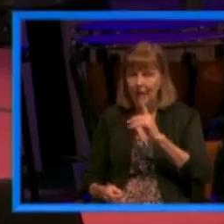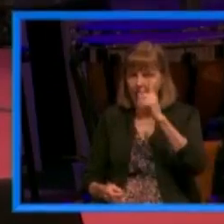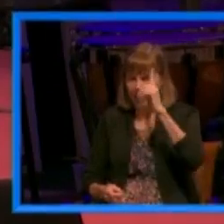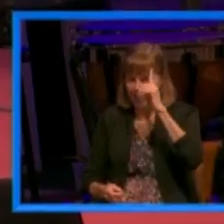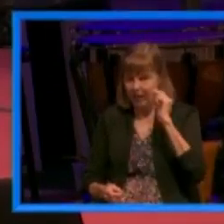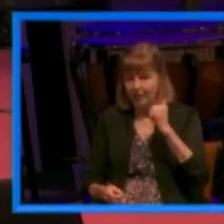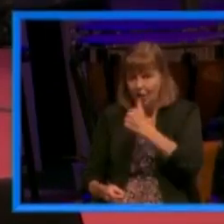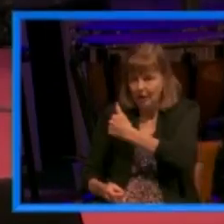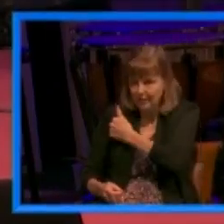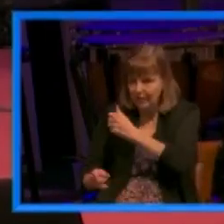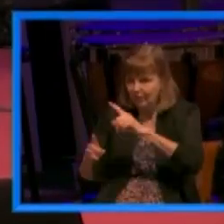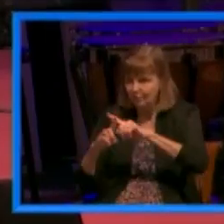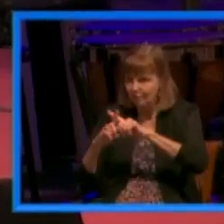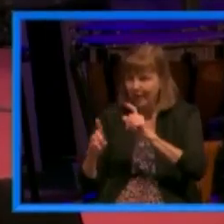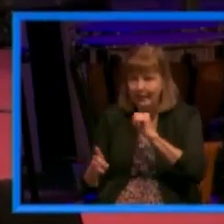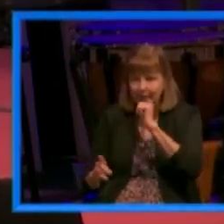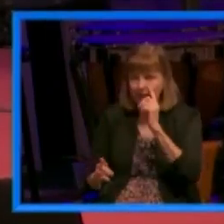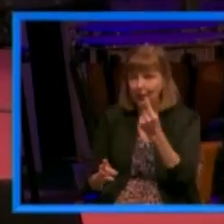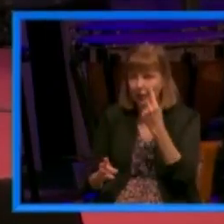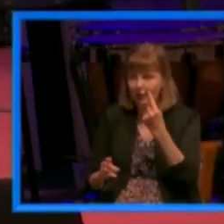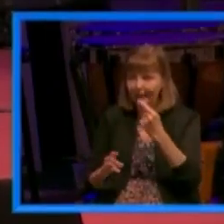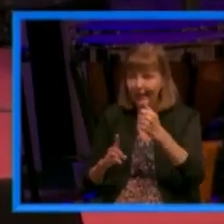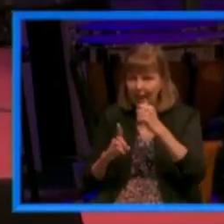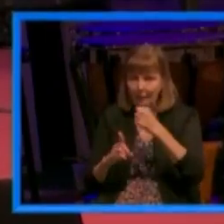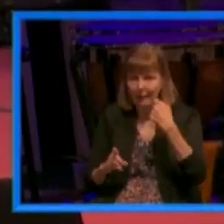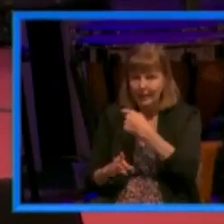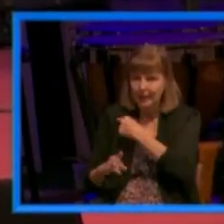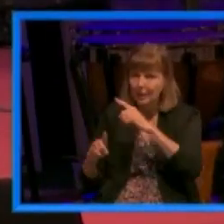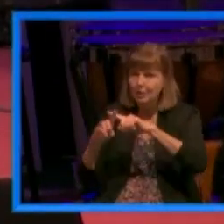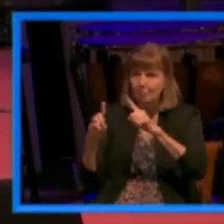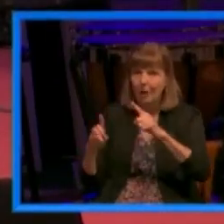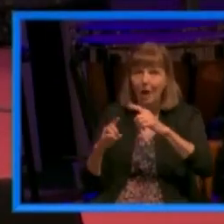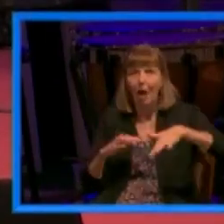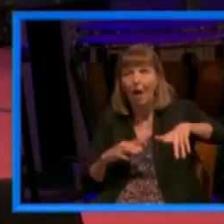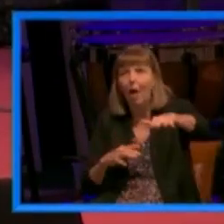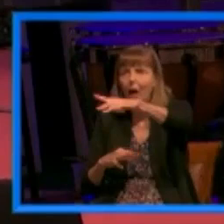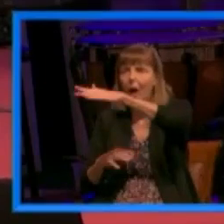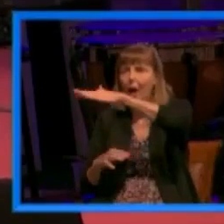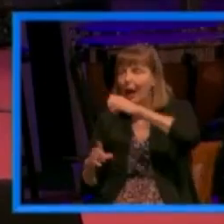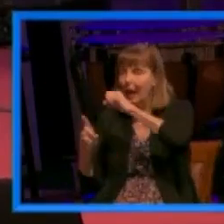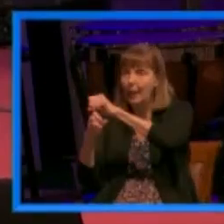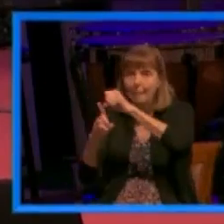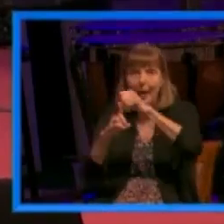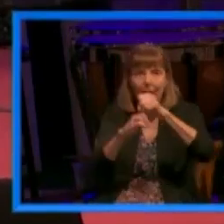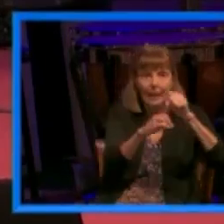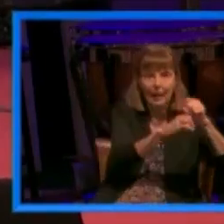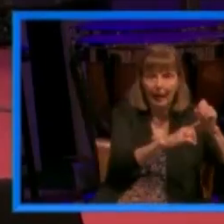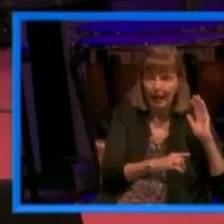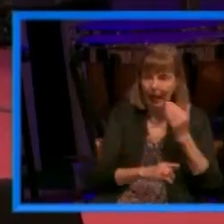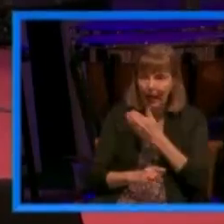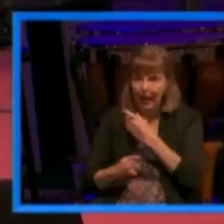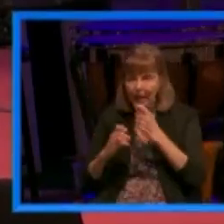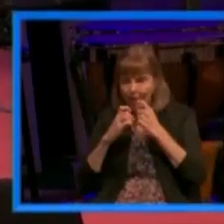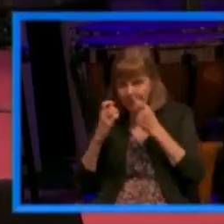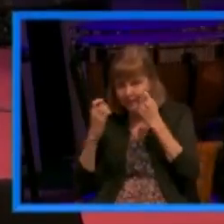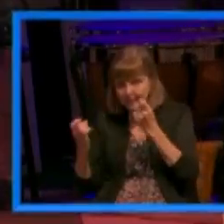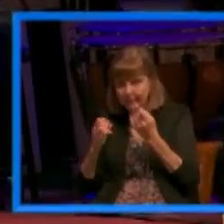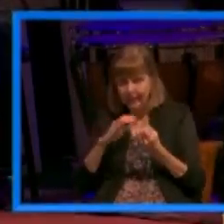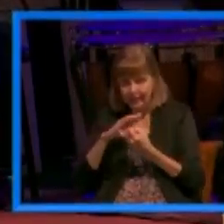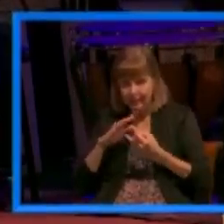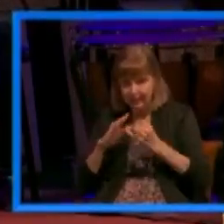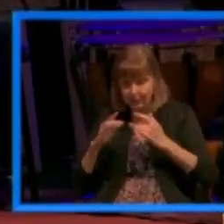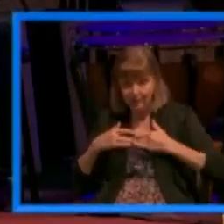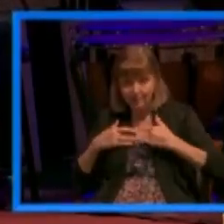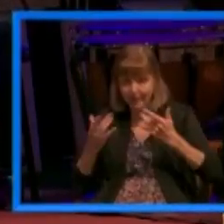just affect us. It affects everyone around us. Our sin is not an isolated event. You begin to fall into sin, it will affect